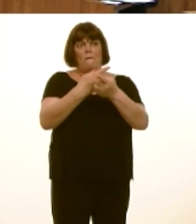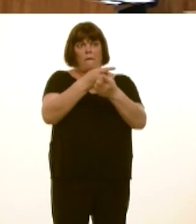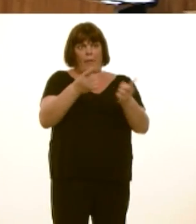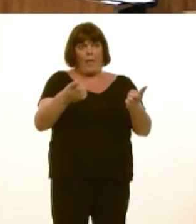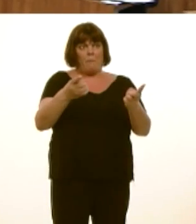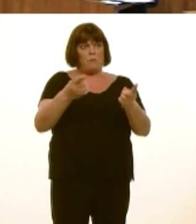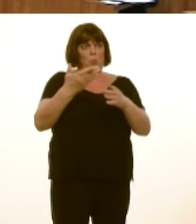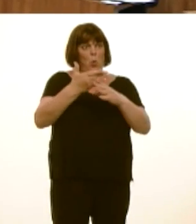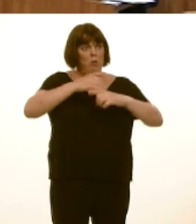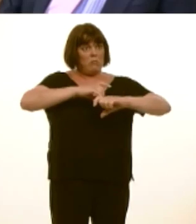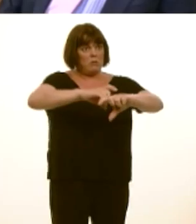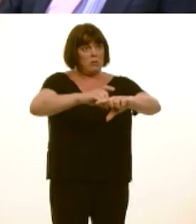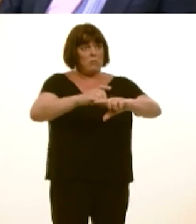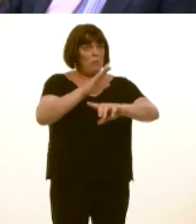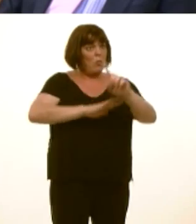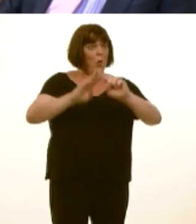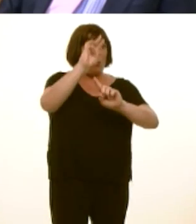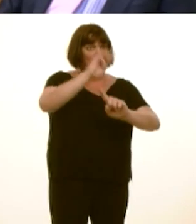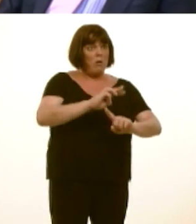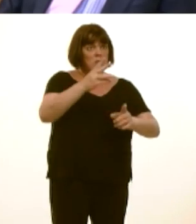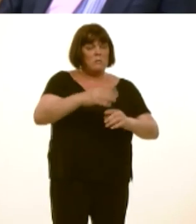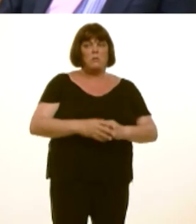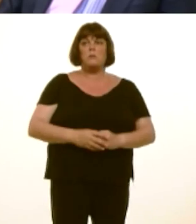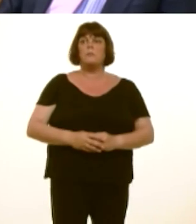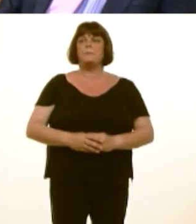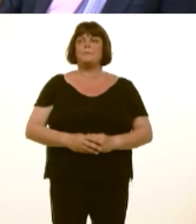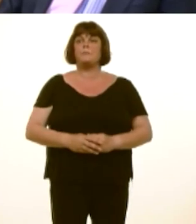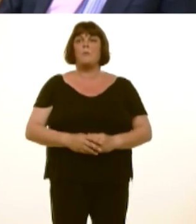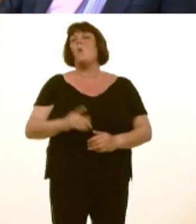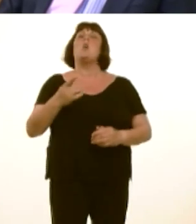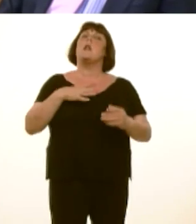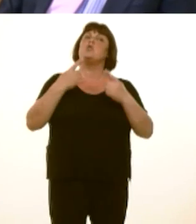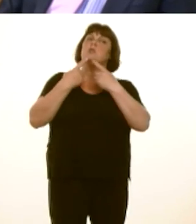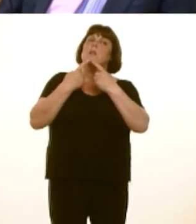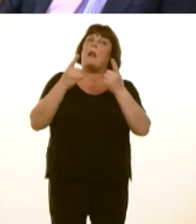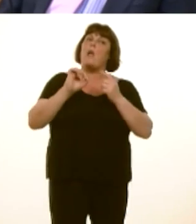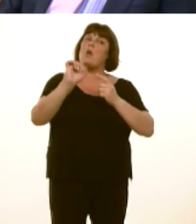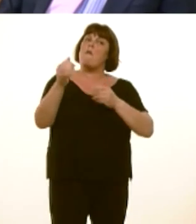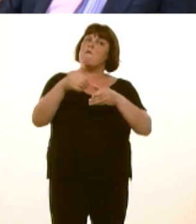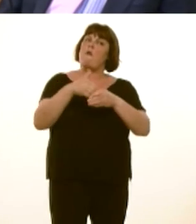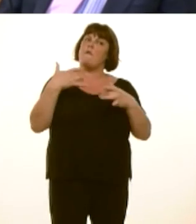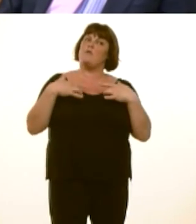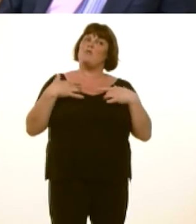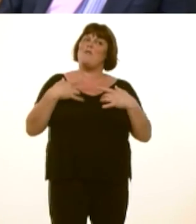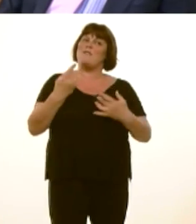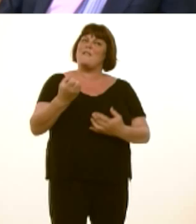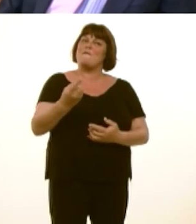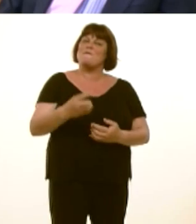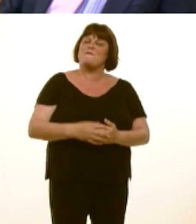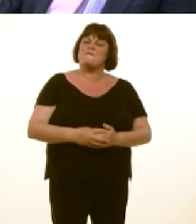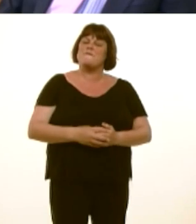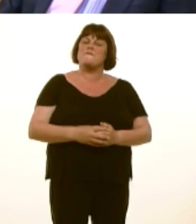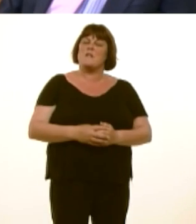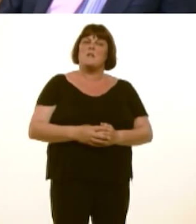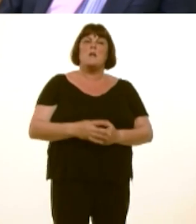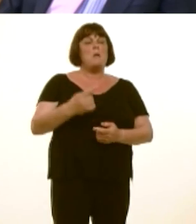rural Wales? Well, I mean, members in the chamber here, all parties said declare your interest. They didn't do that. But from our point of view,